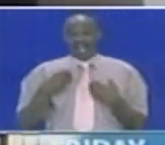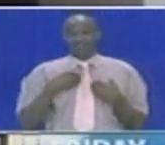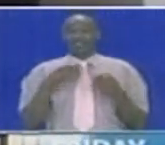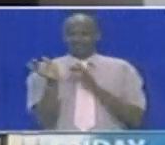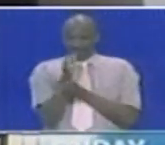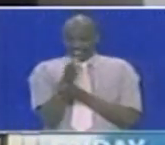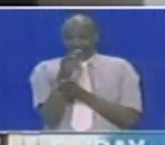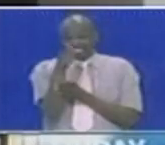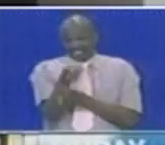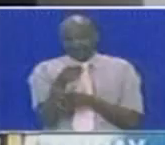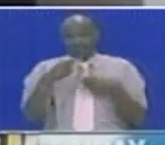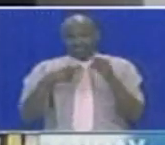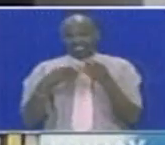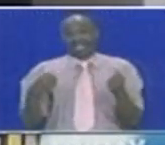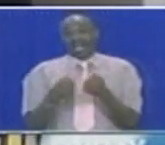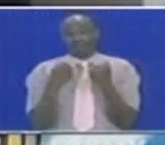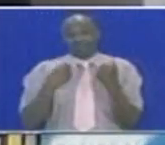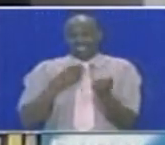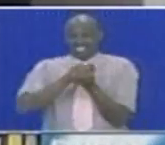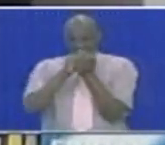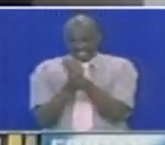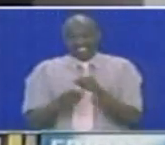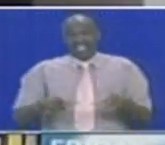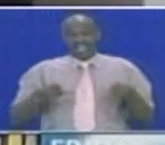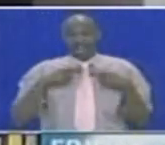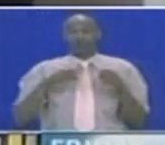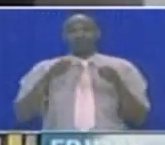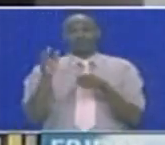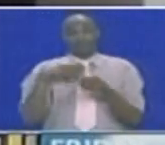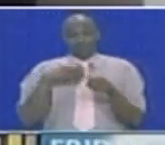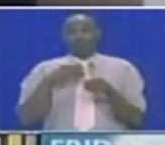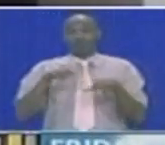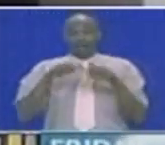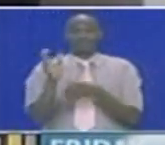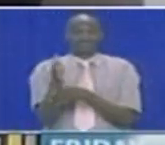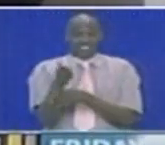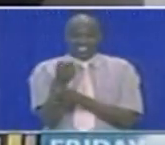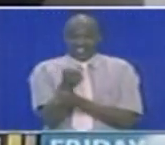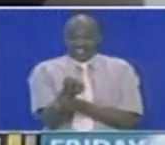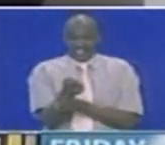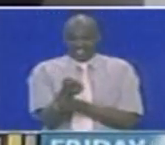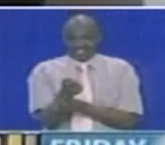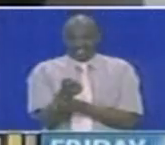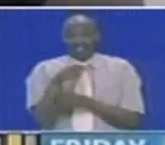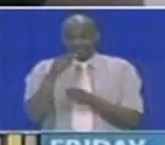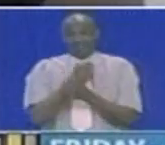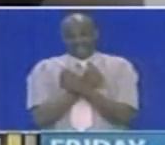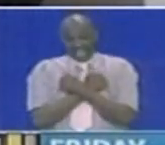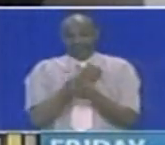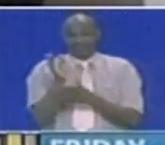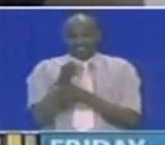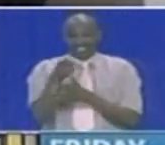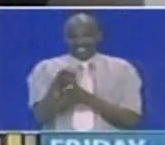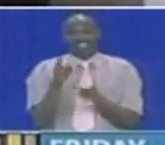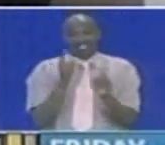processing plant that is expected to transform the lives of fish farmers in this region who have embraced fish farming in a manner that has not